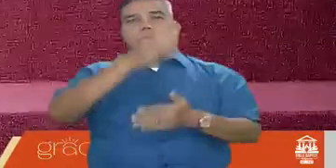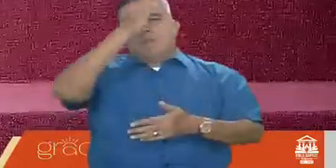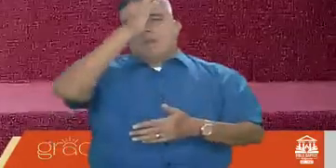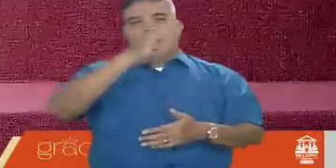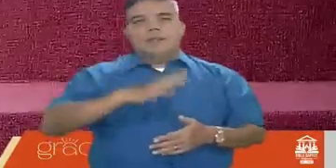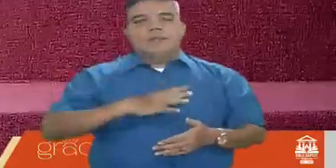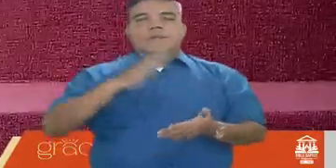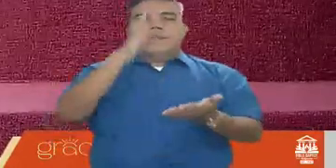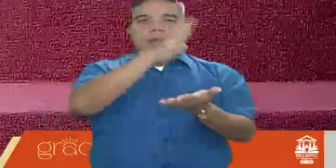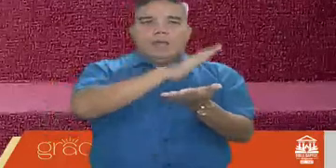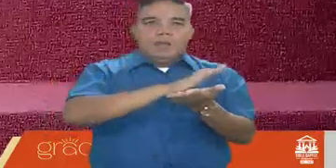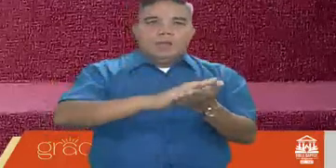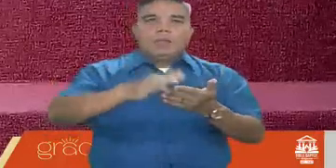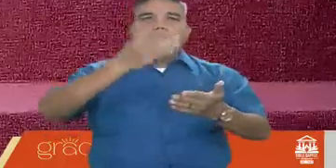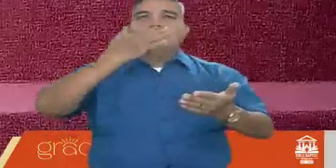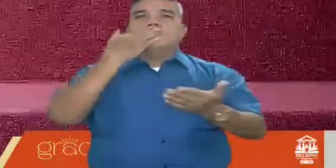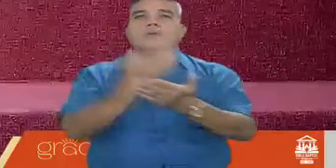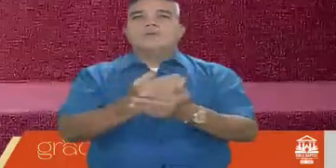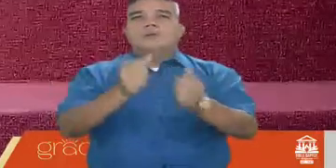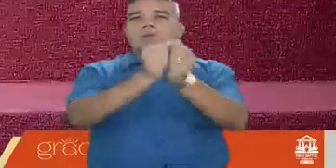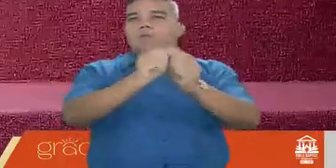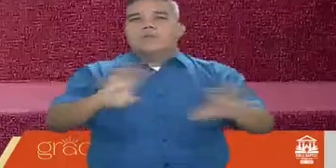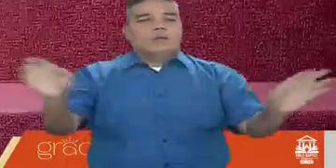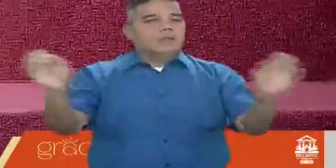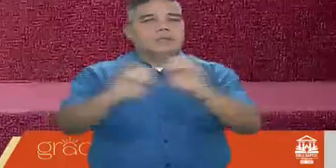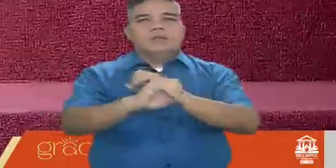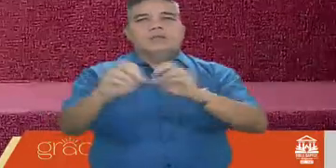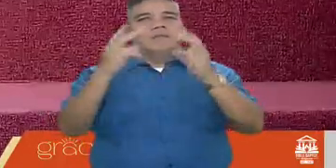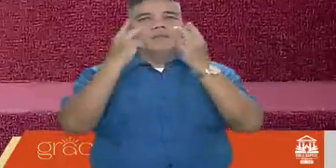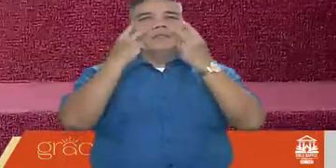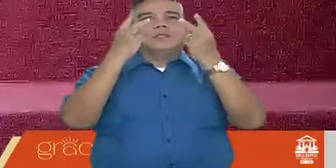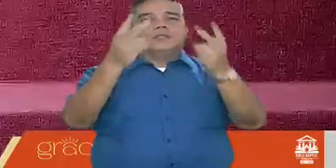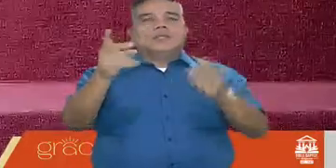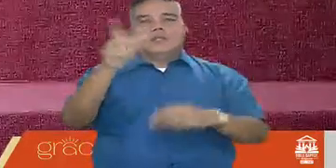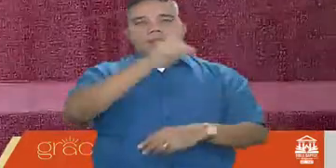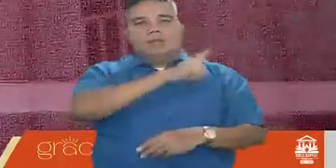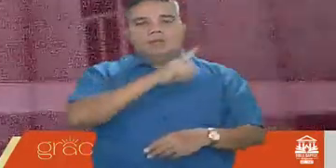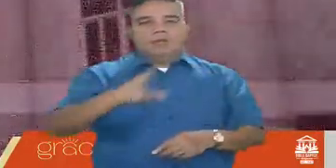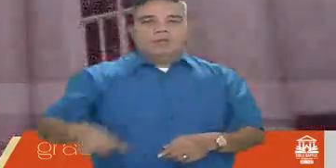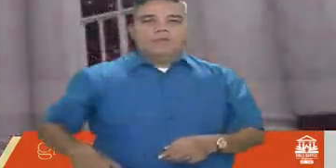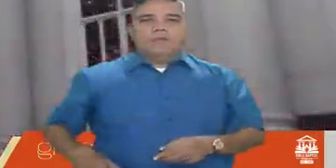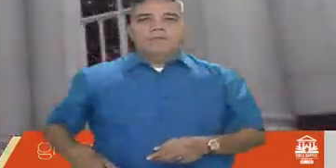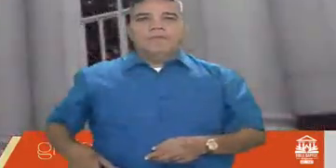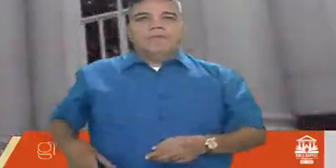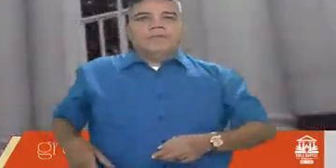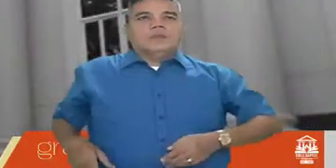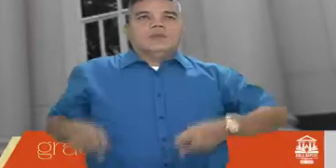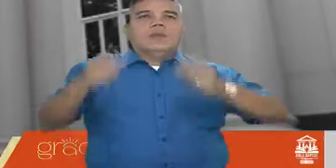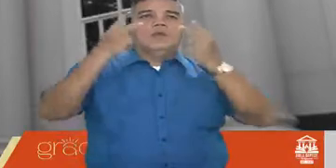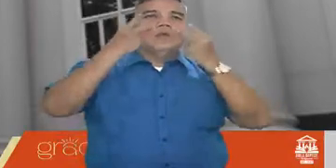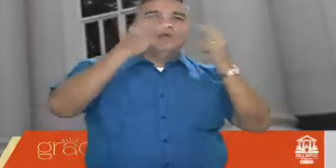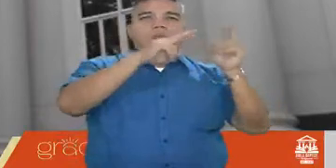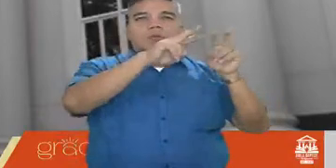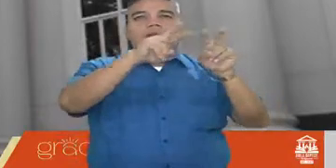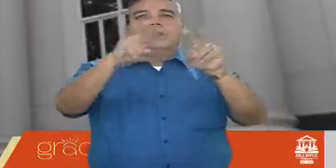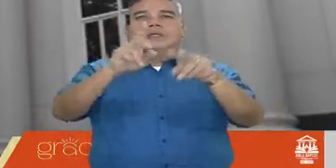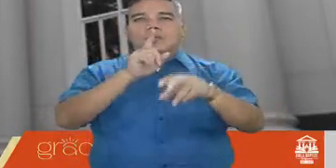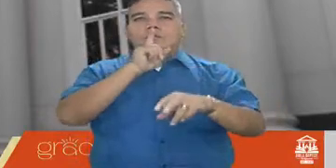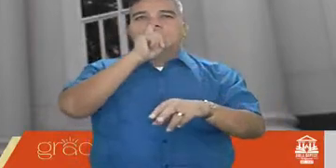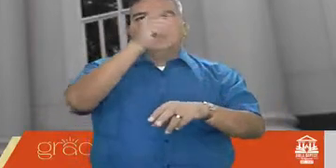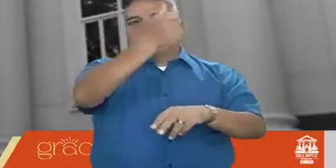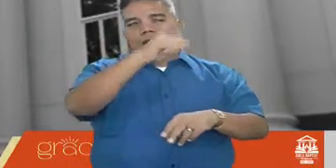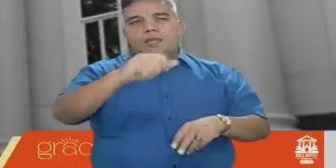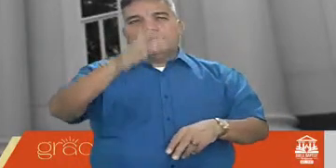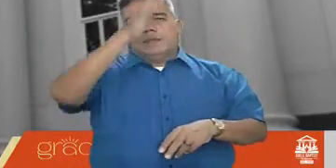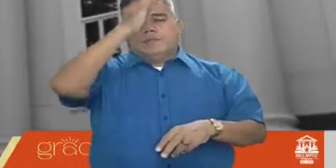peace with all men and holiness, without which no man shall see the Lord. Looking diligently,